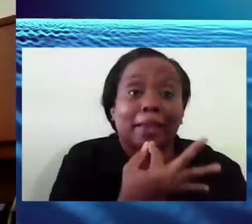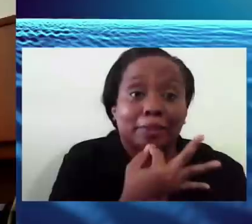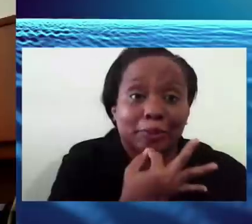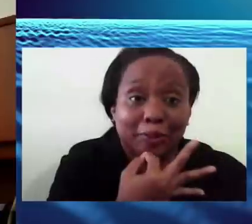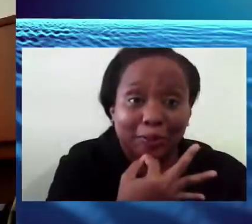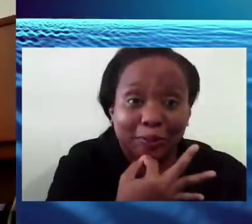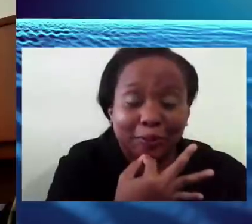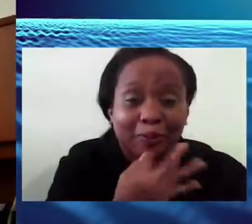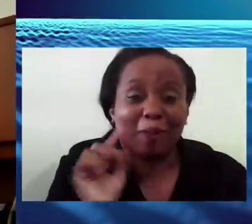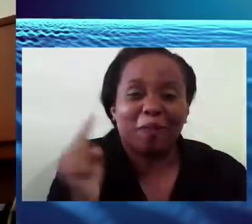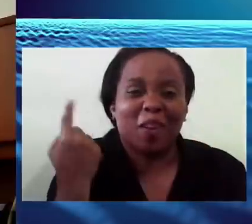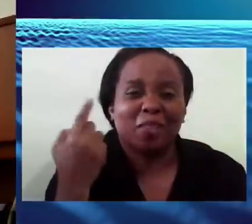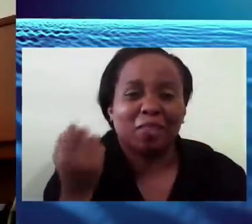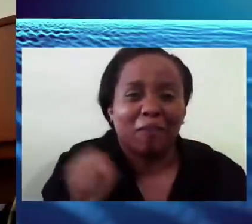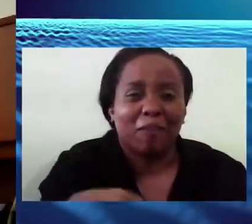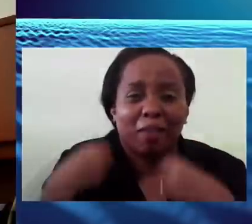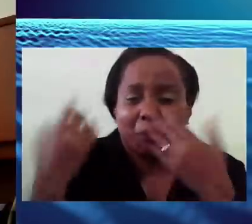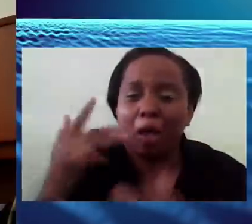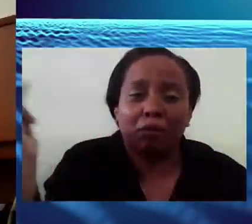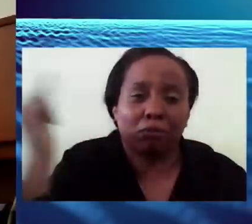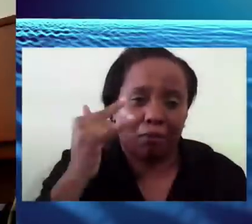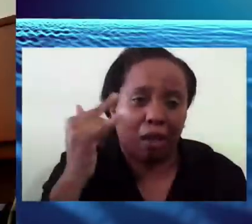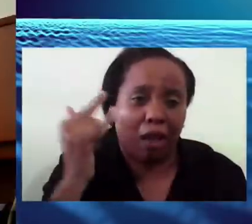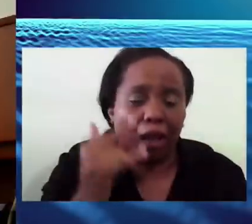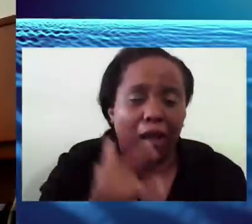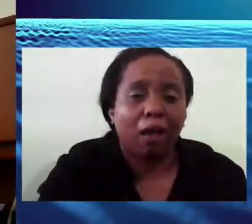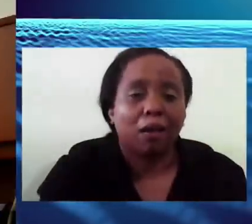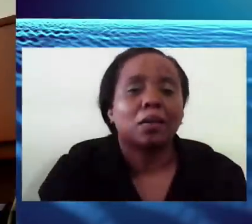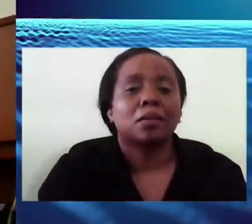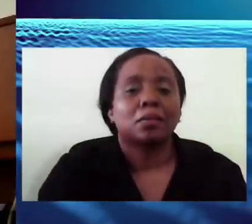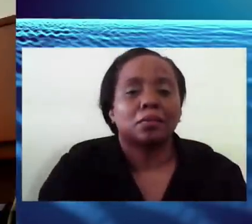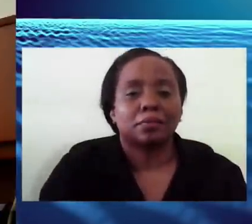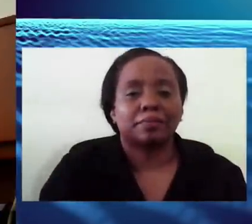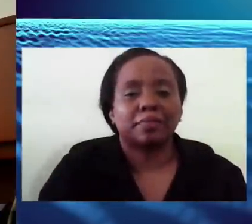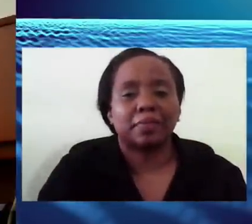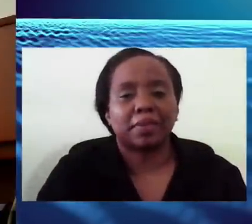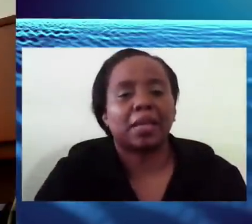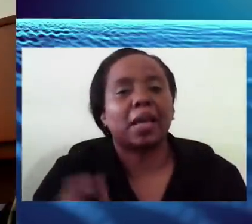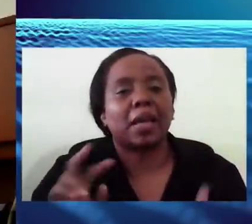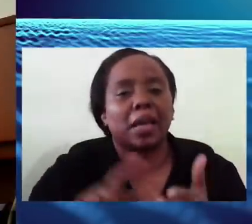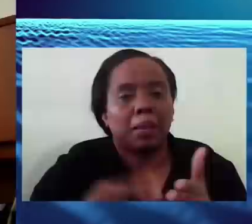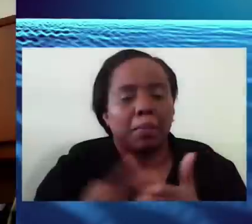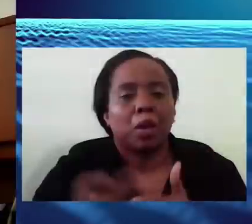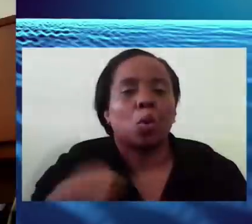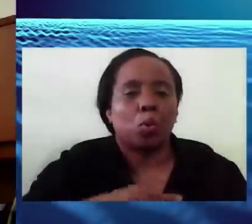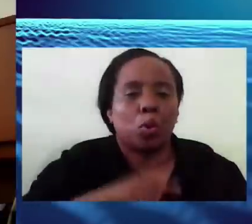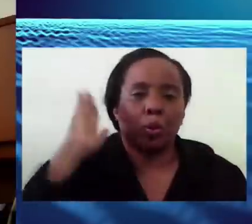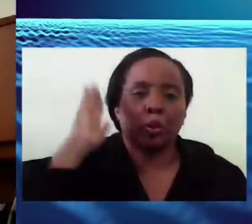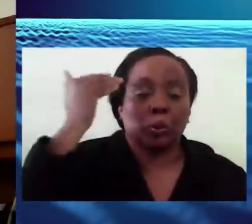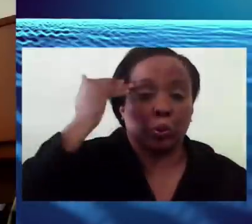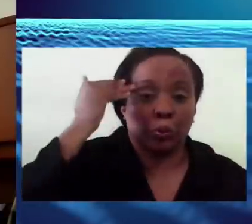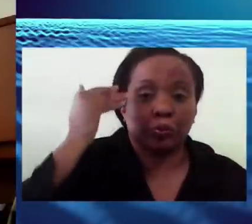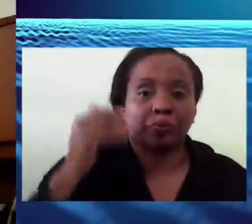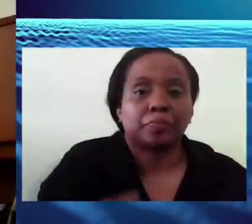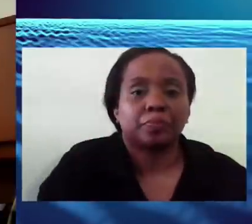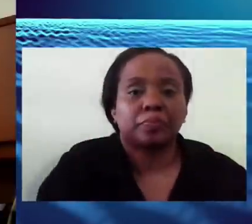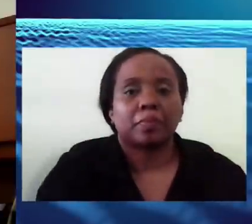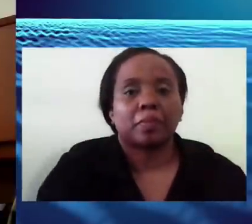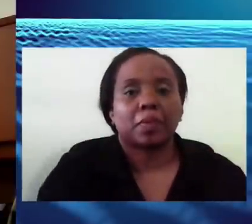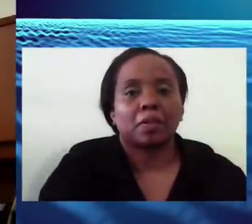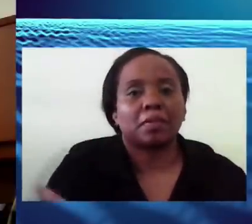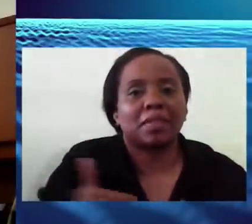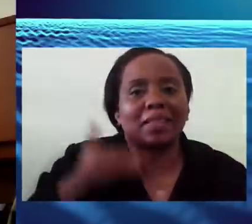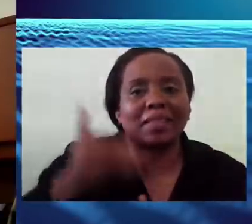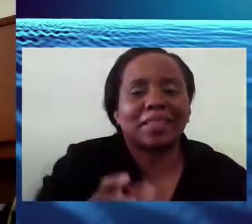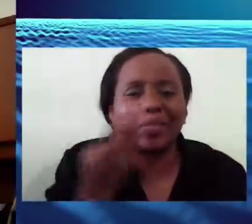available flights heading into Grantley Adams, and then that would trigger the schedule being finalized for us. So we expect that within the first couple of days that we